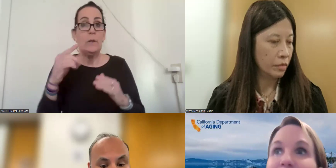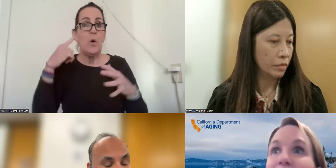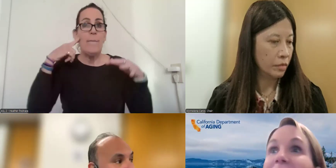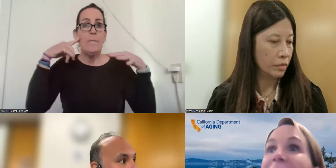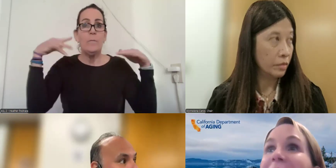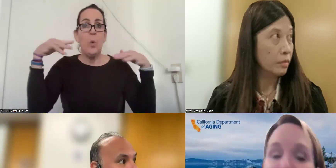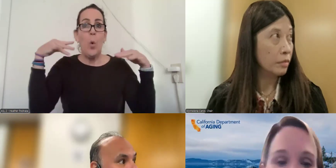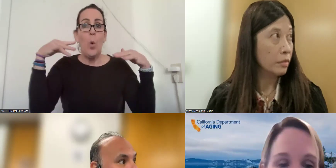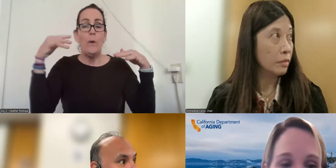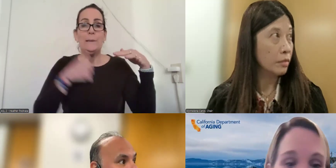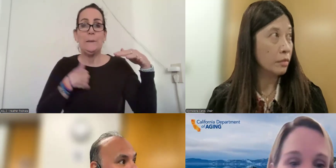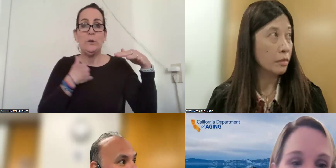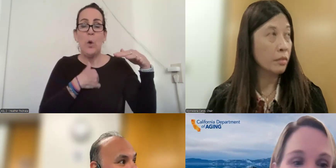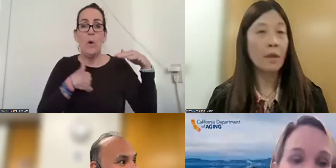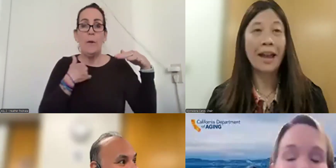Sorry.